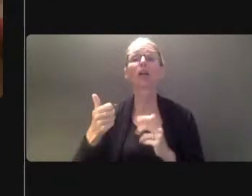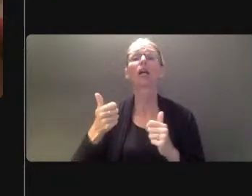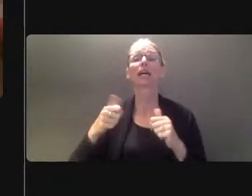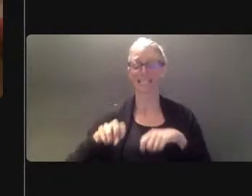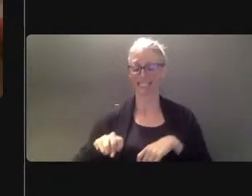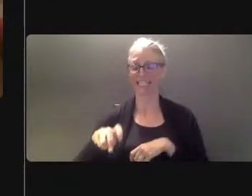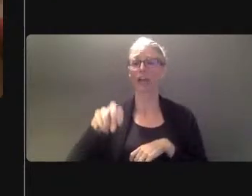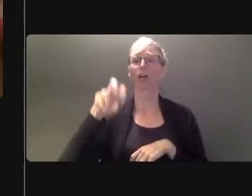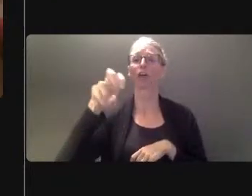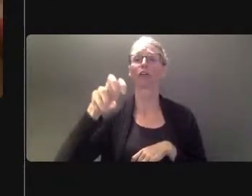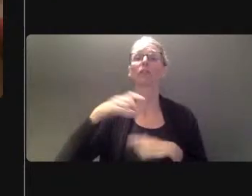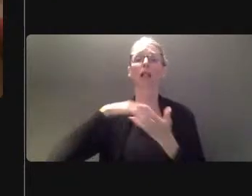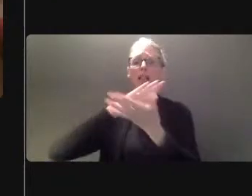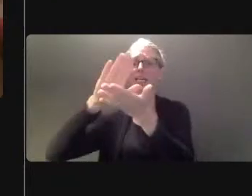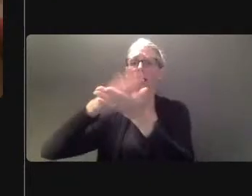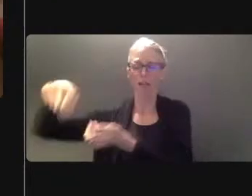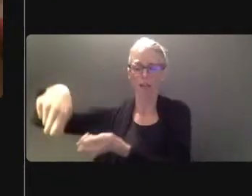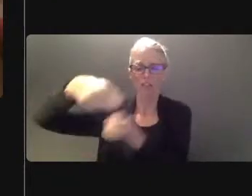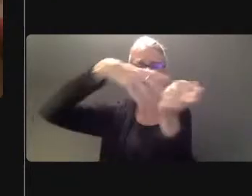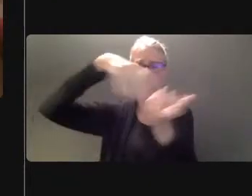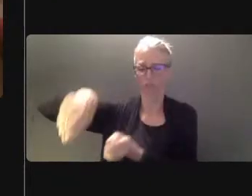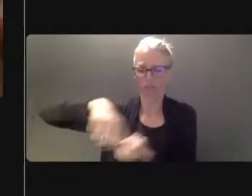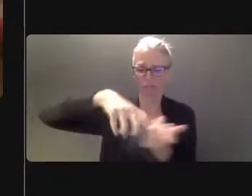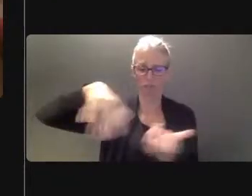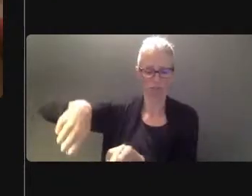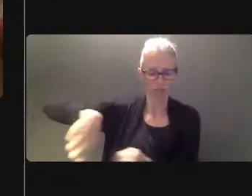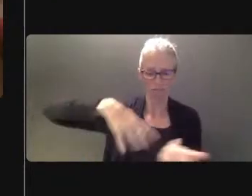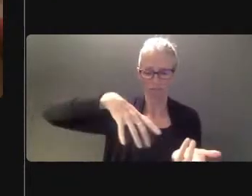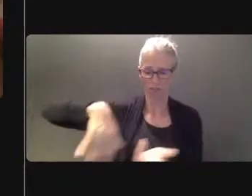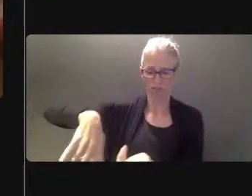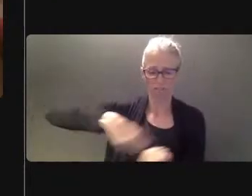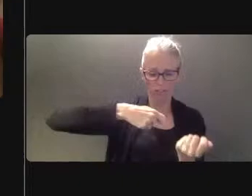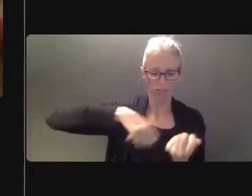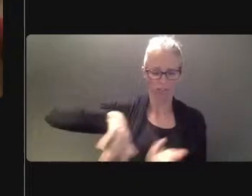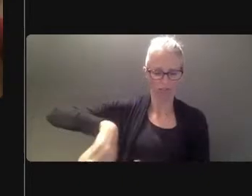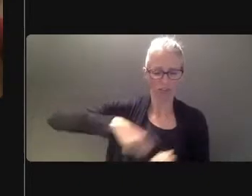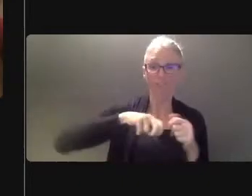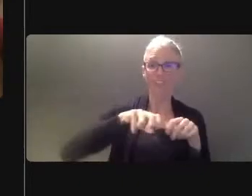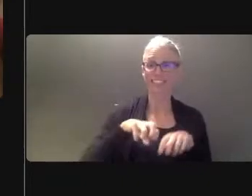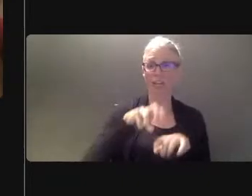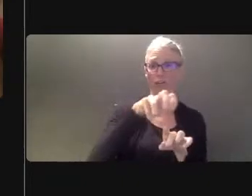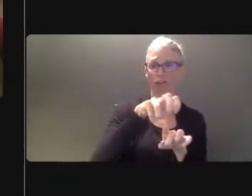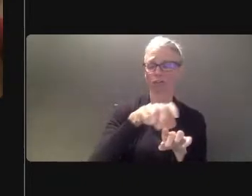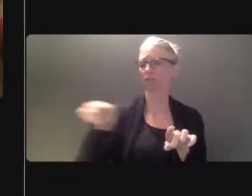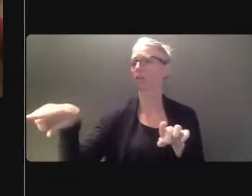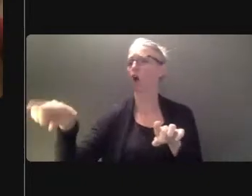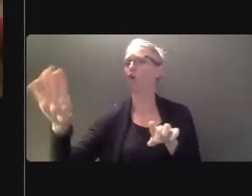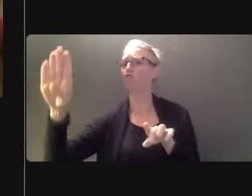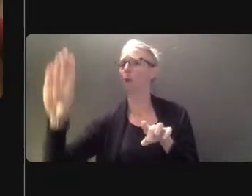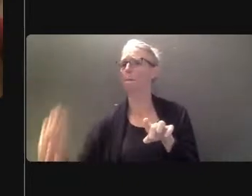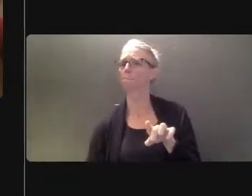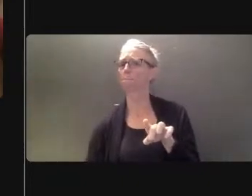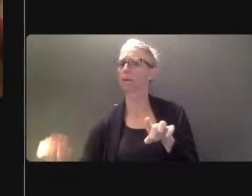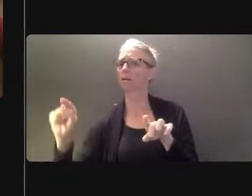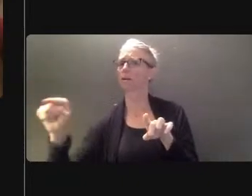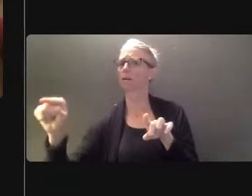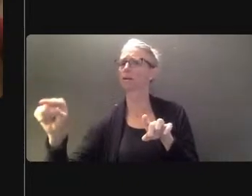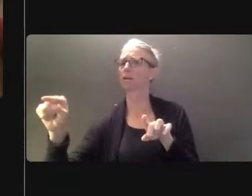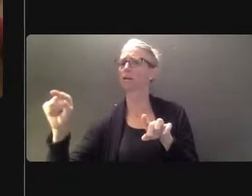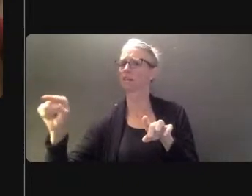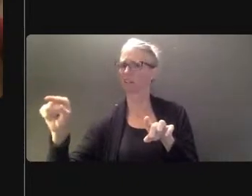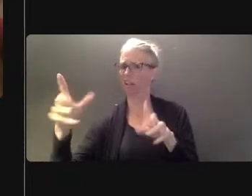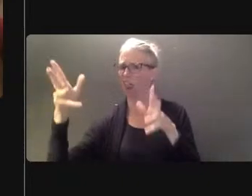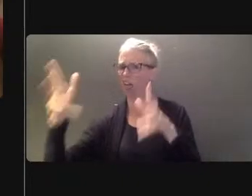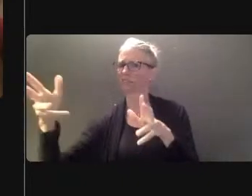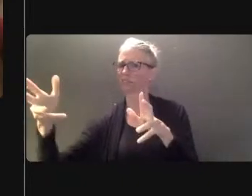was in a chair, and said, well, why don't you sweep off the ramp first? As well, I got to do the stairs first to make it accessible for everybody. And then